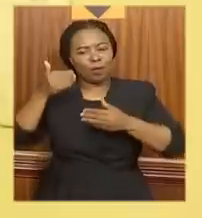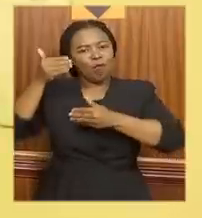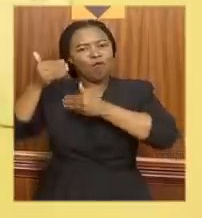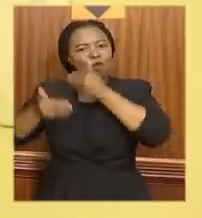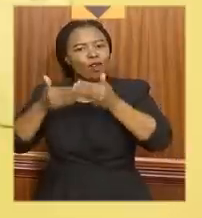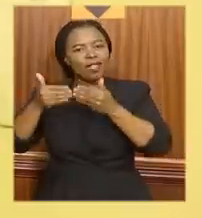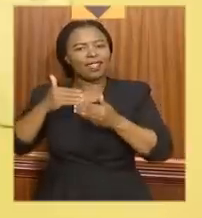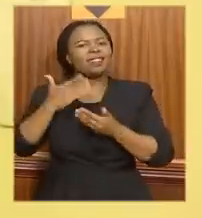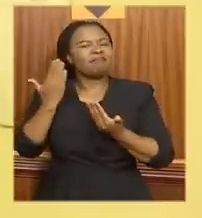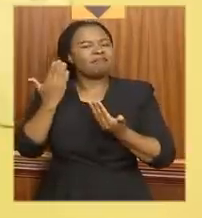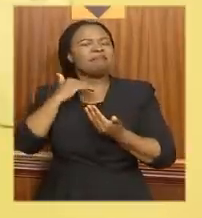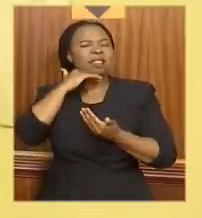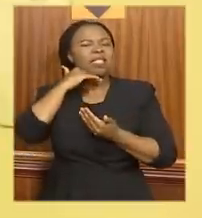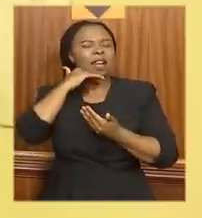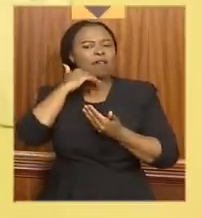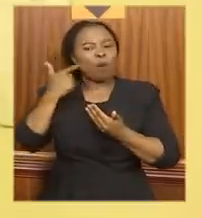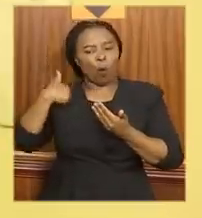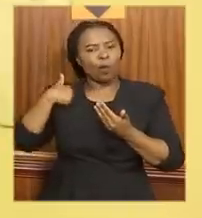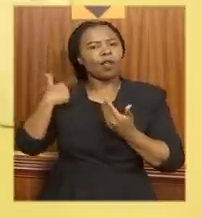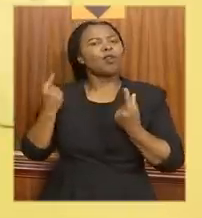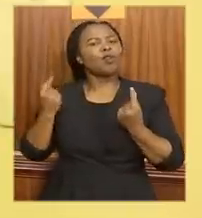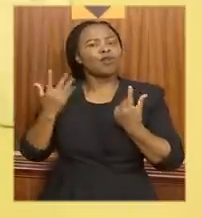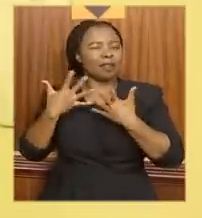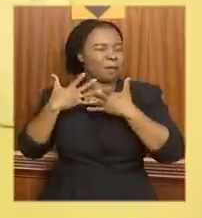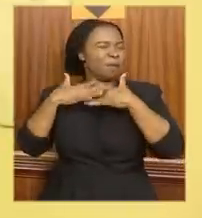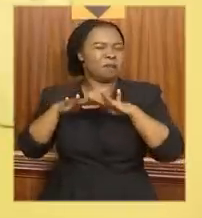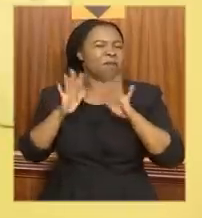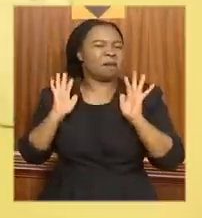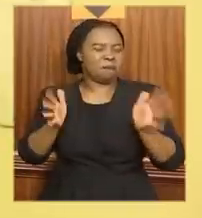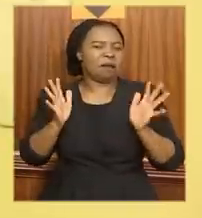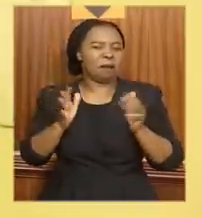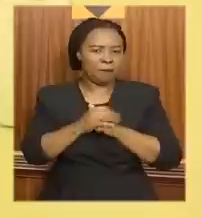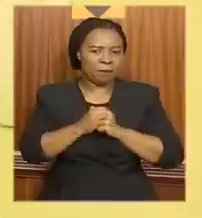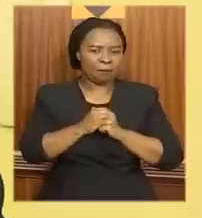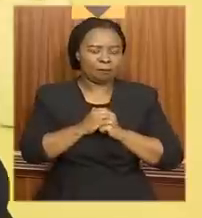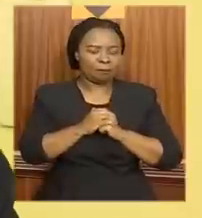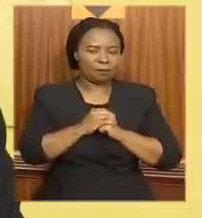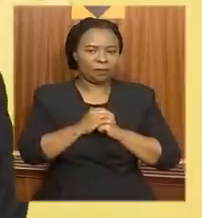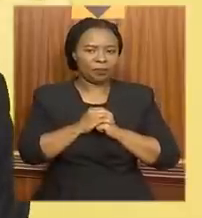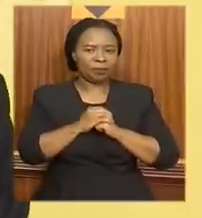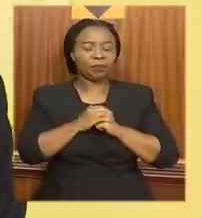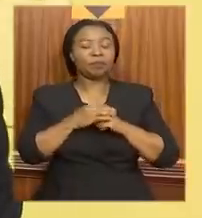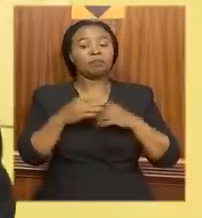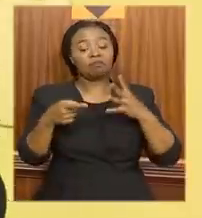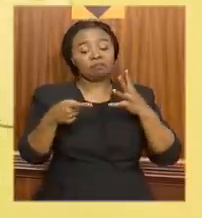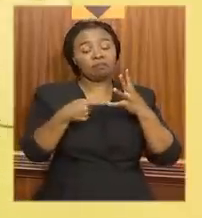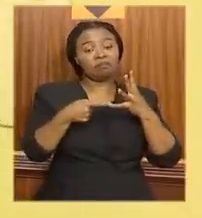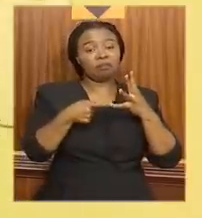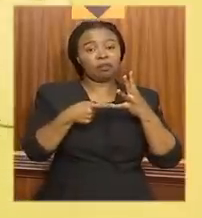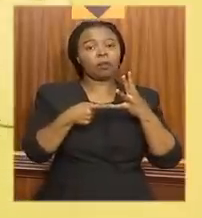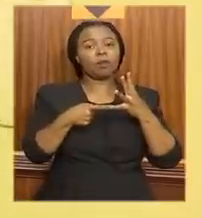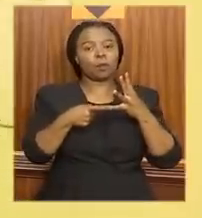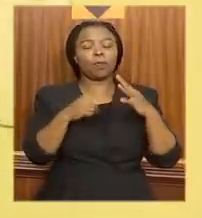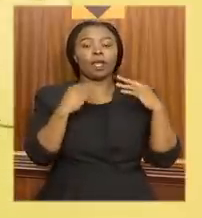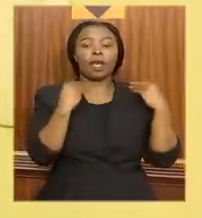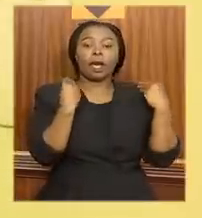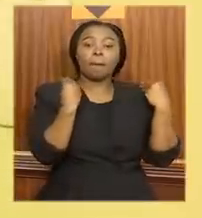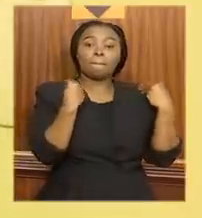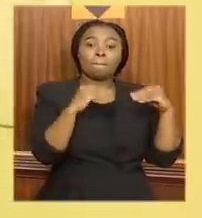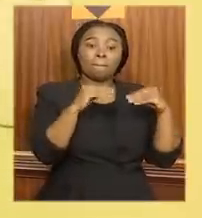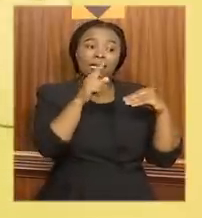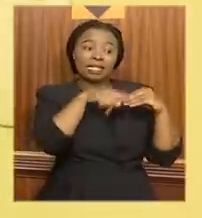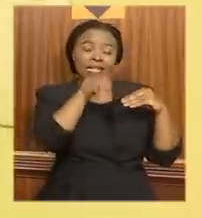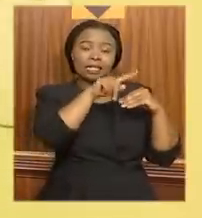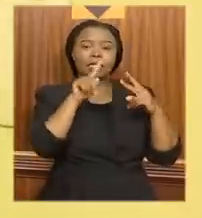can implement. Fourthly, we intend to enable businesses as well as